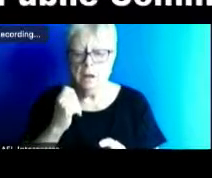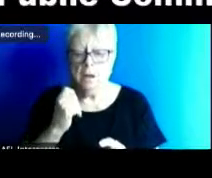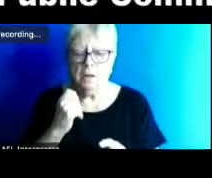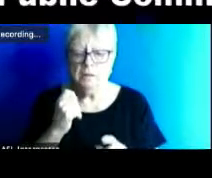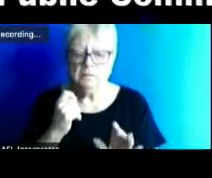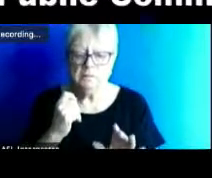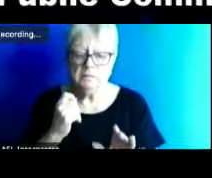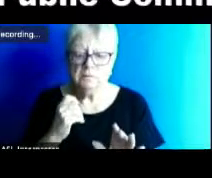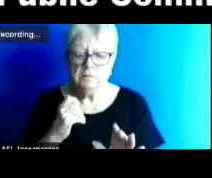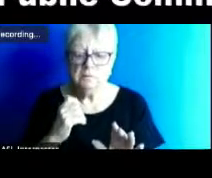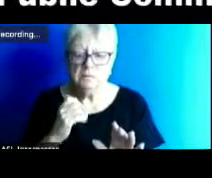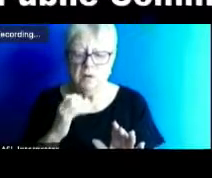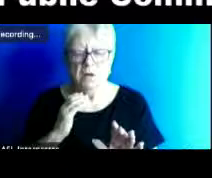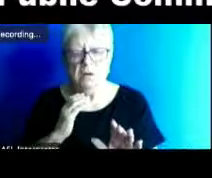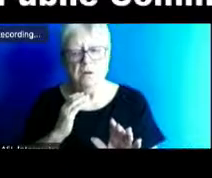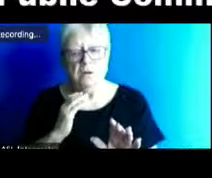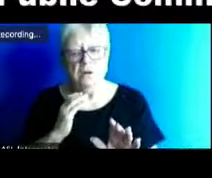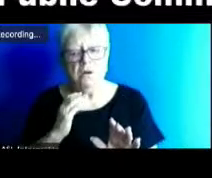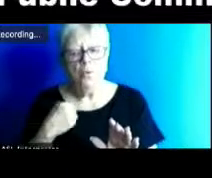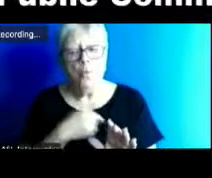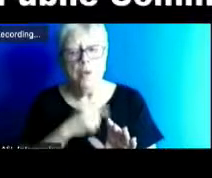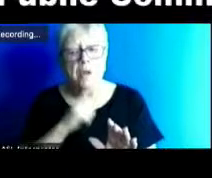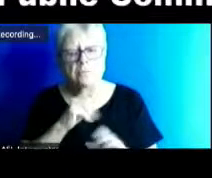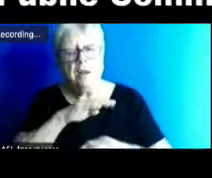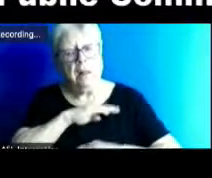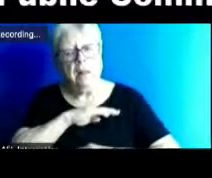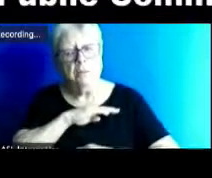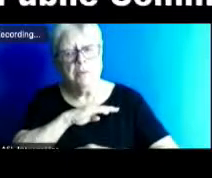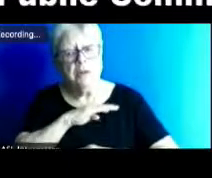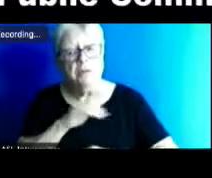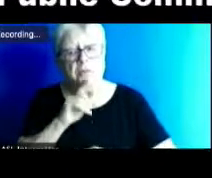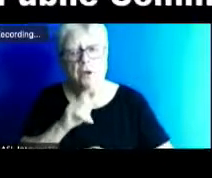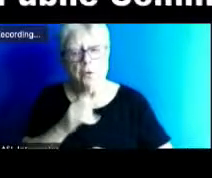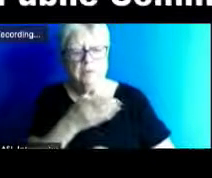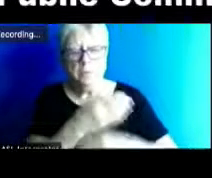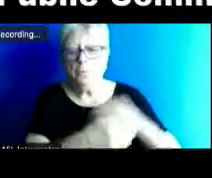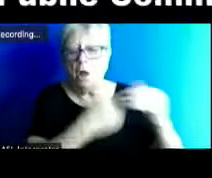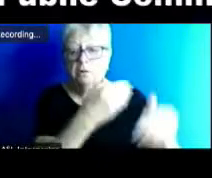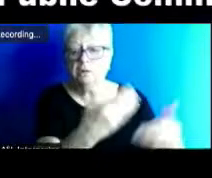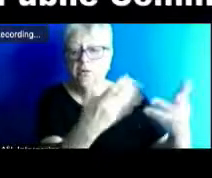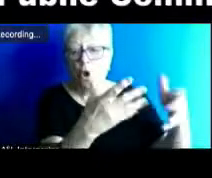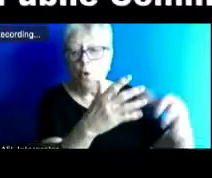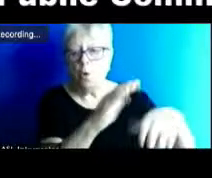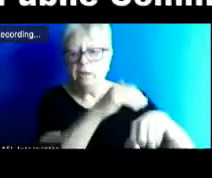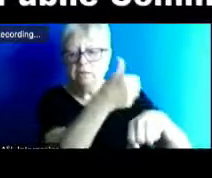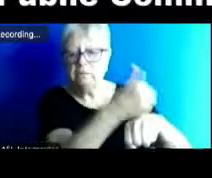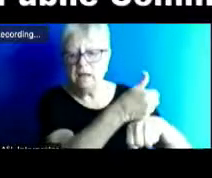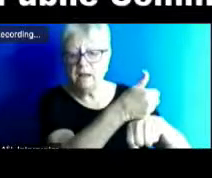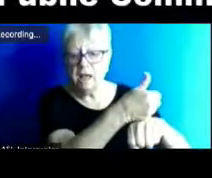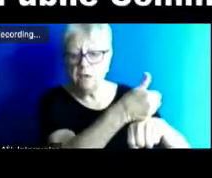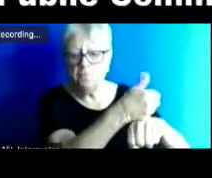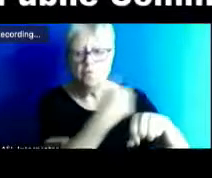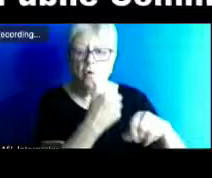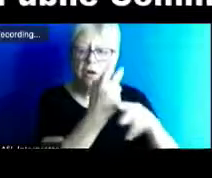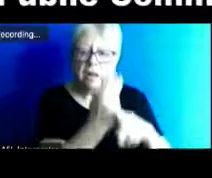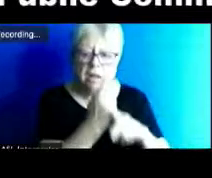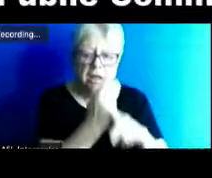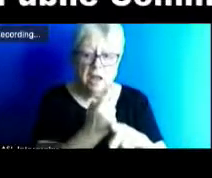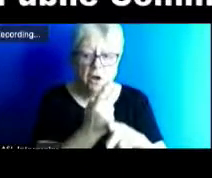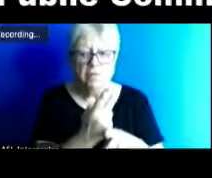are frankly pretty tied when it comes to, I mean, there's an existing process for addressing any